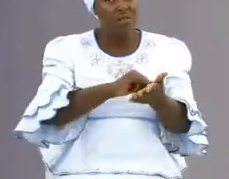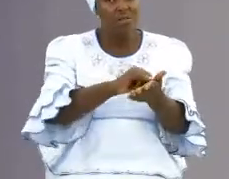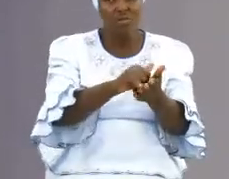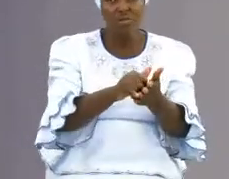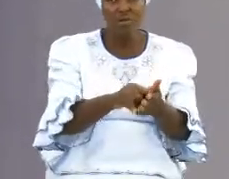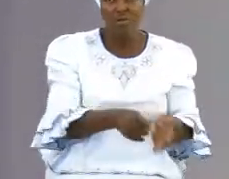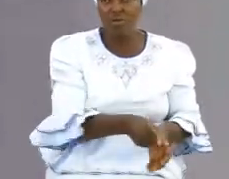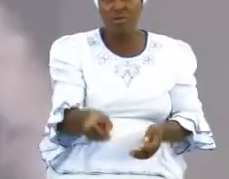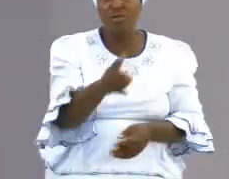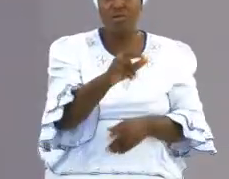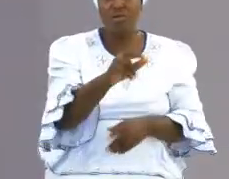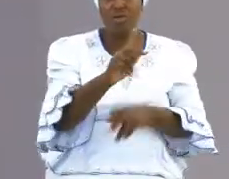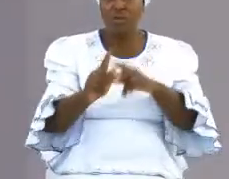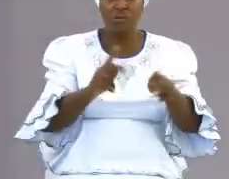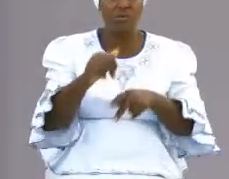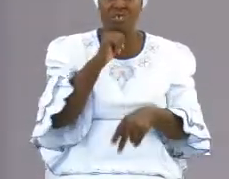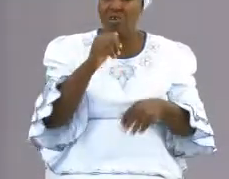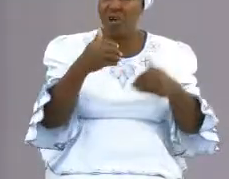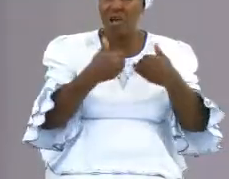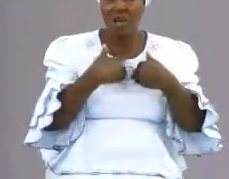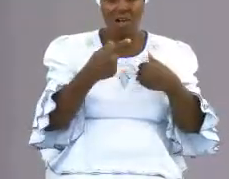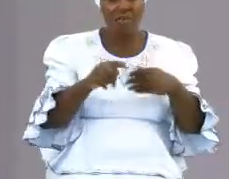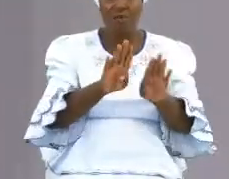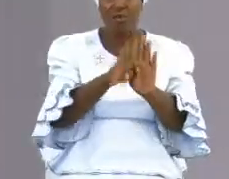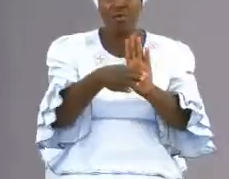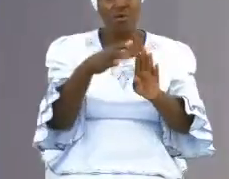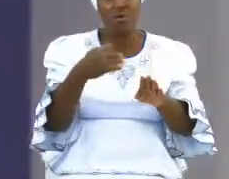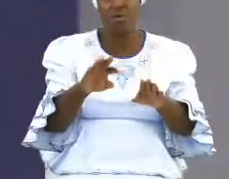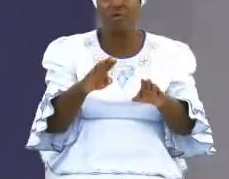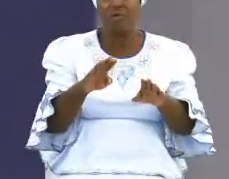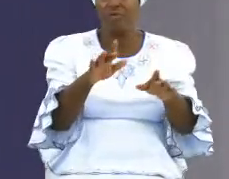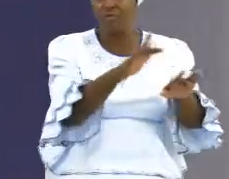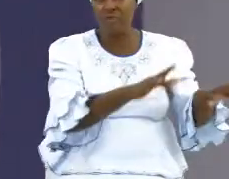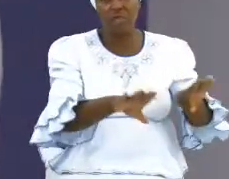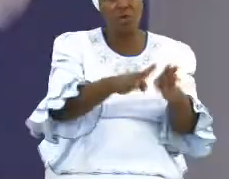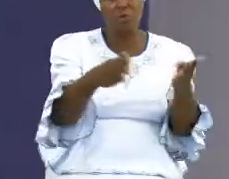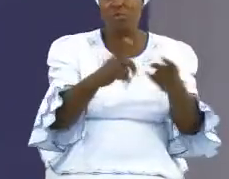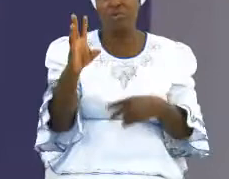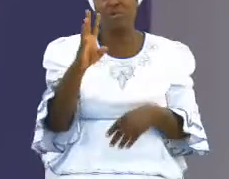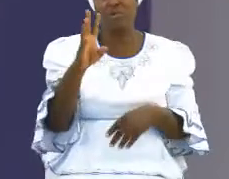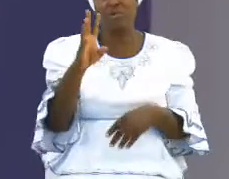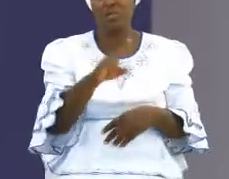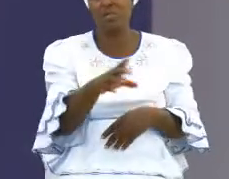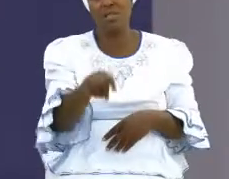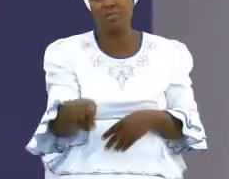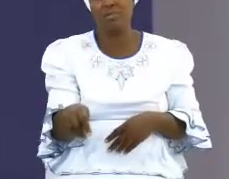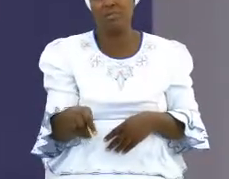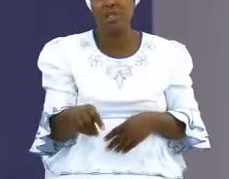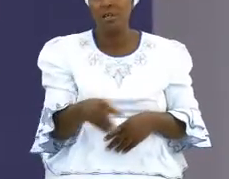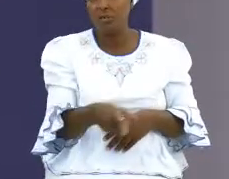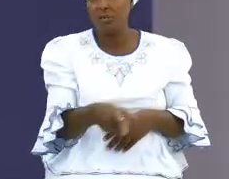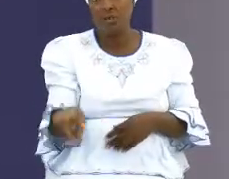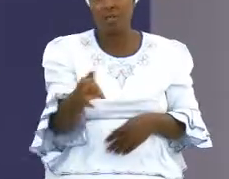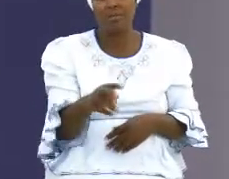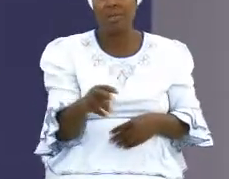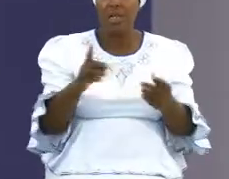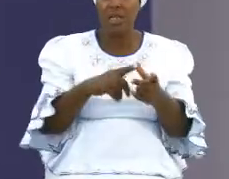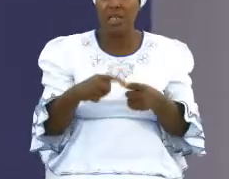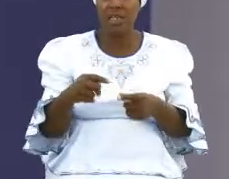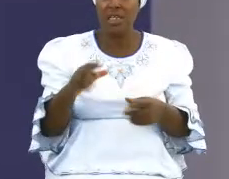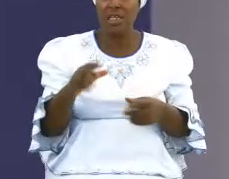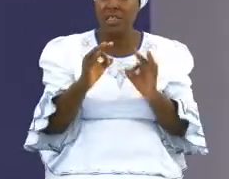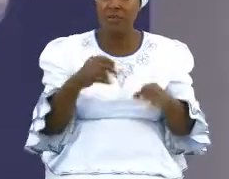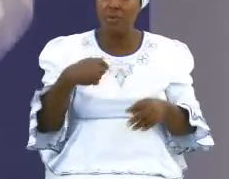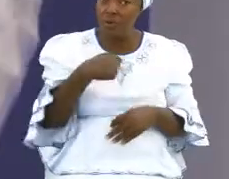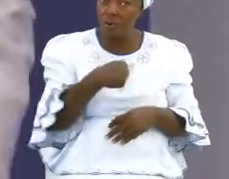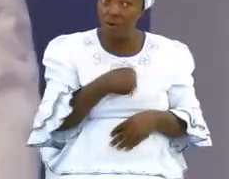not have the door of mercy opened unto them. And if we do not have